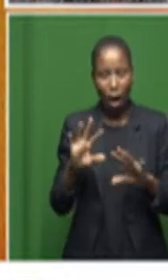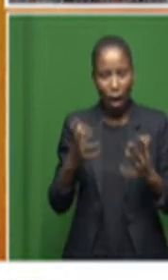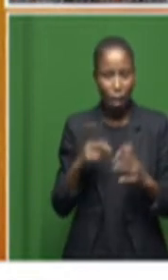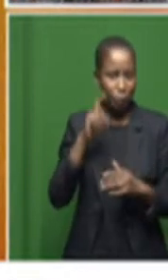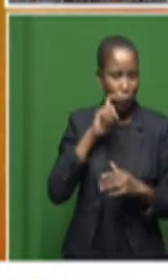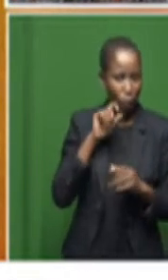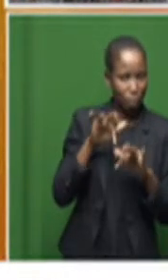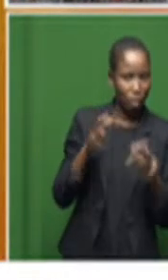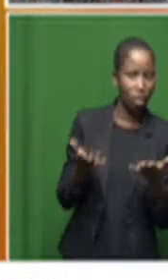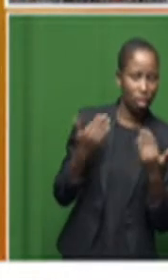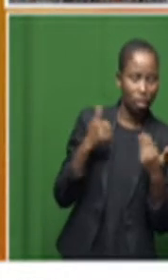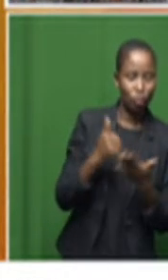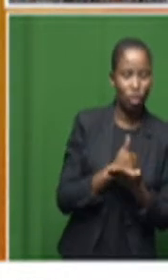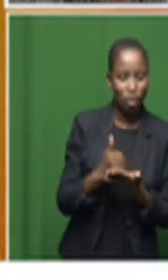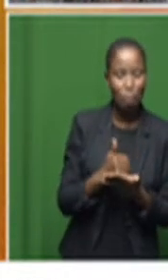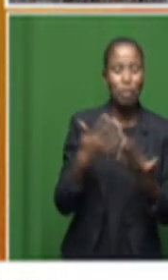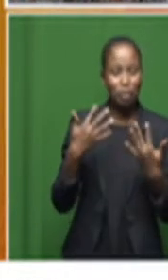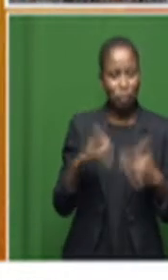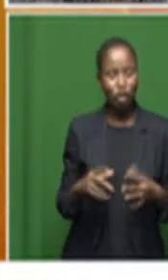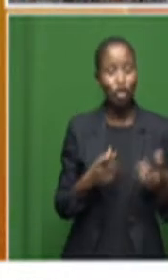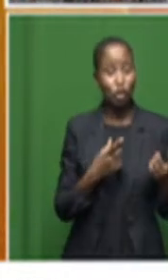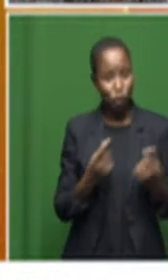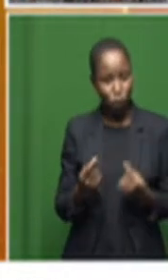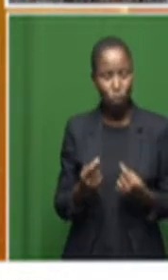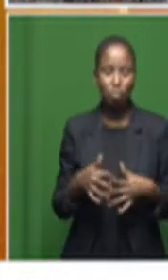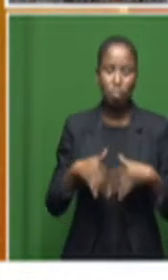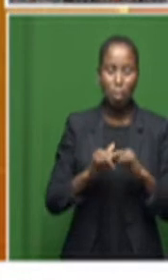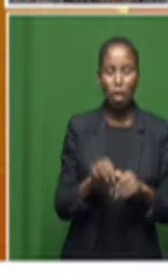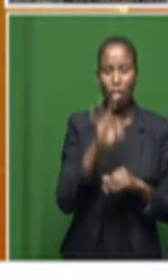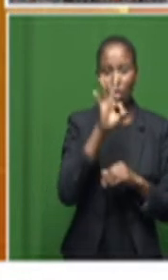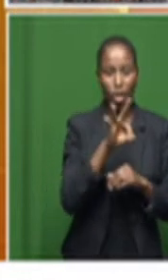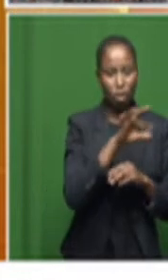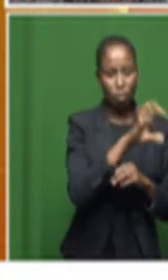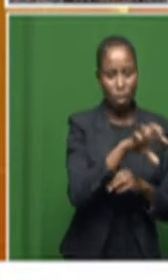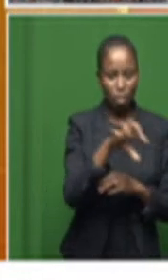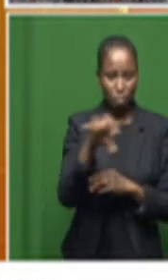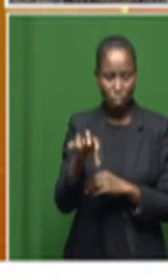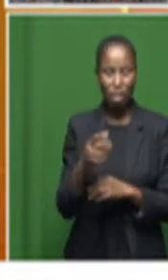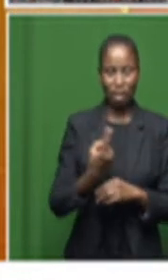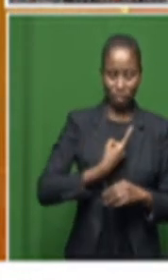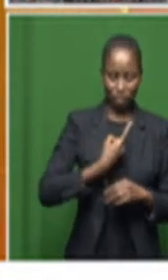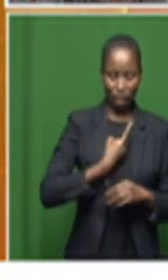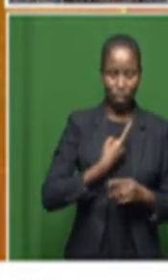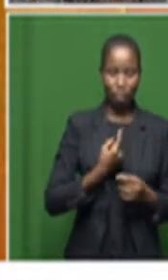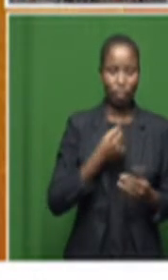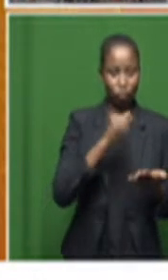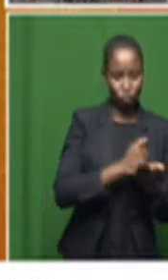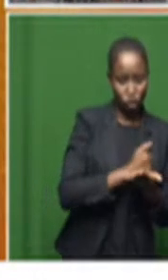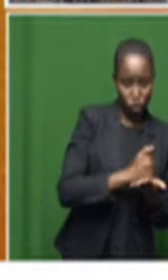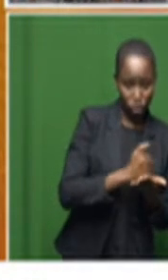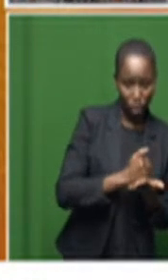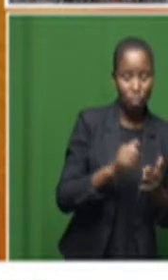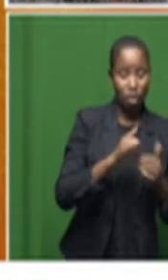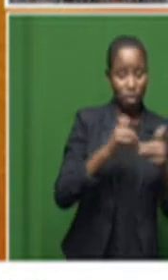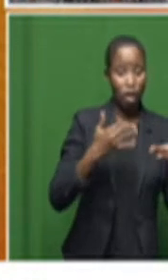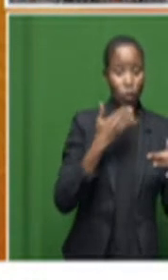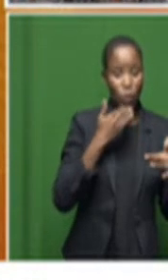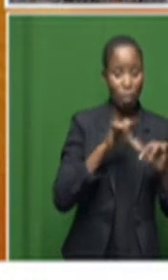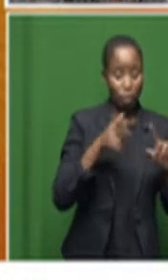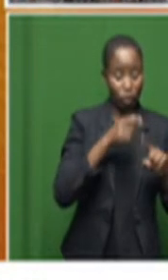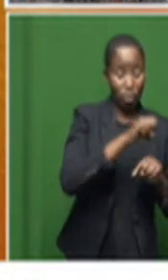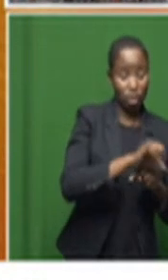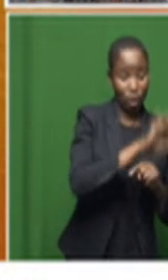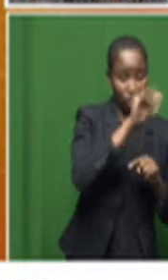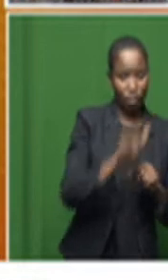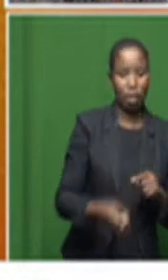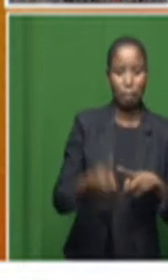be registered. So we went with 3 areas where there was self-registration, starting with the first citizen of the province.